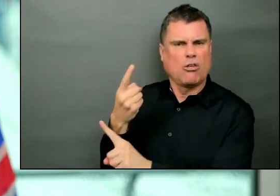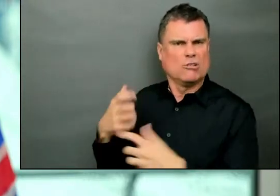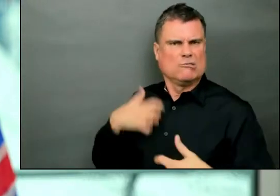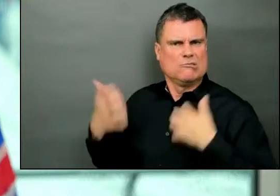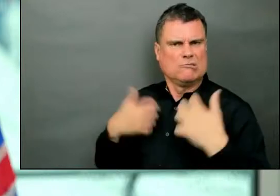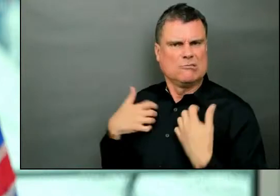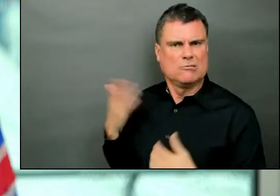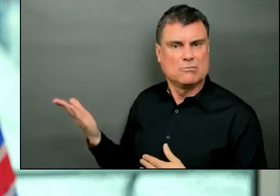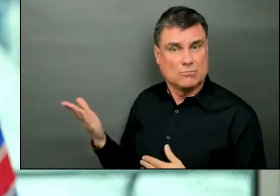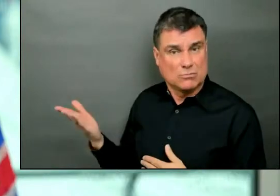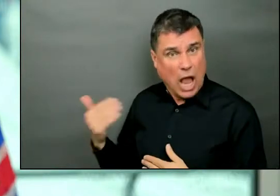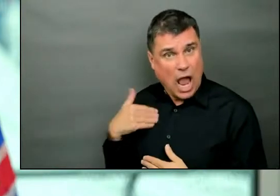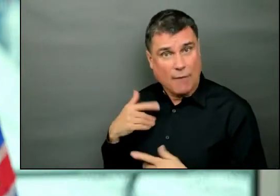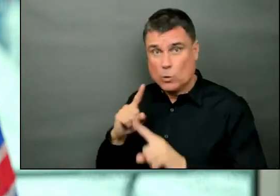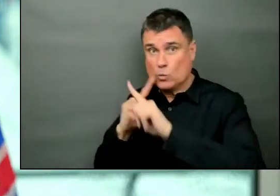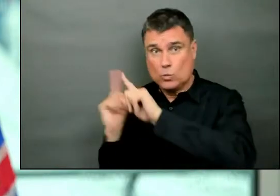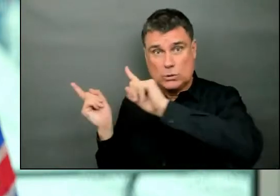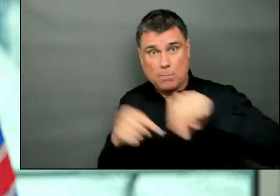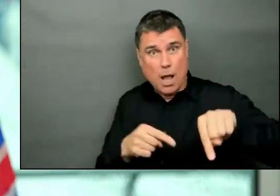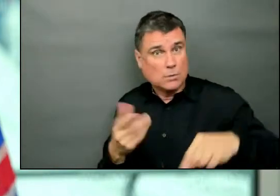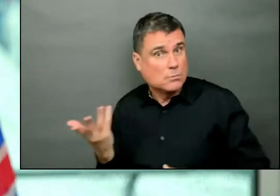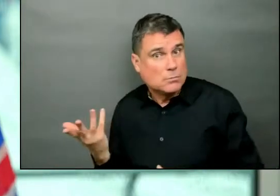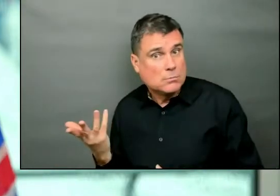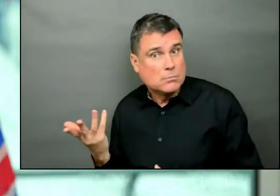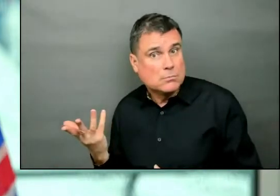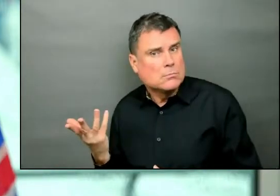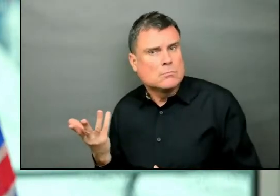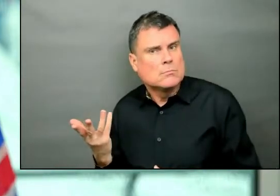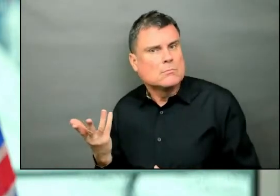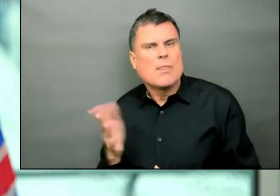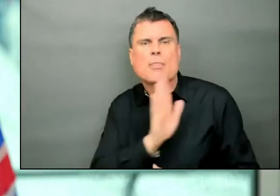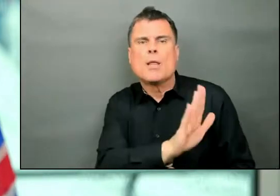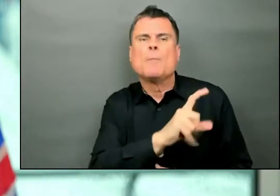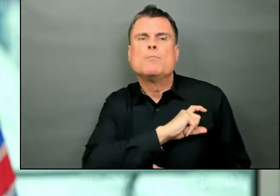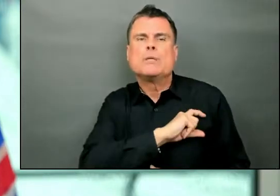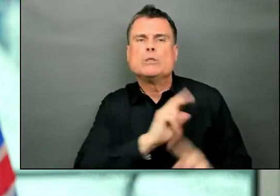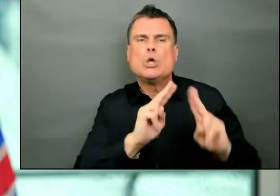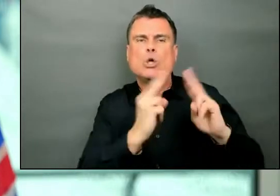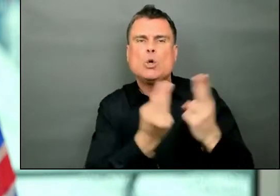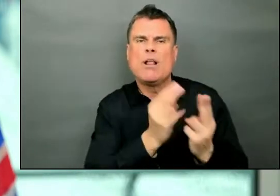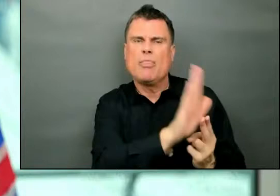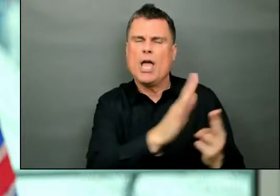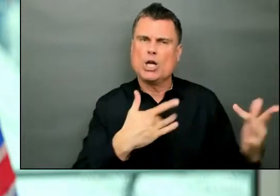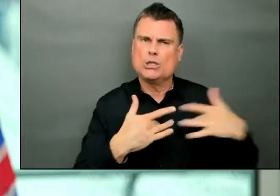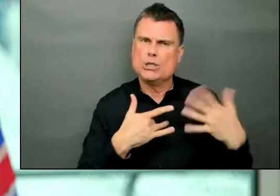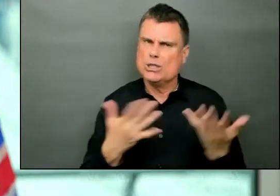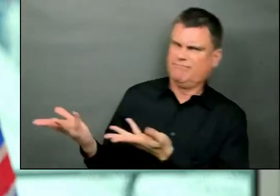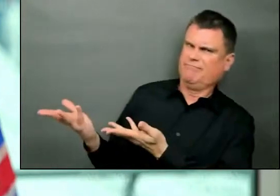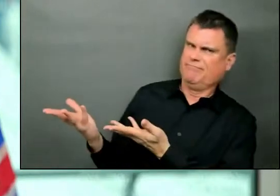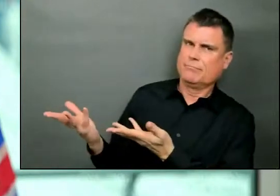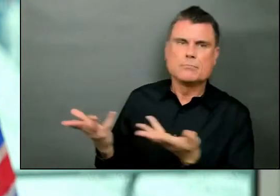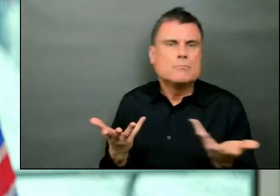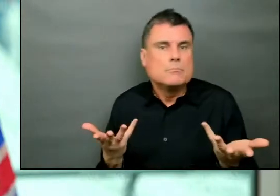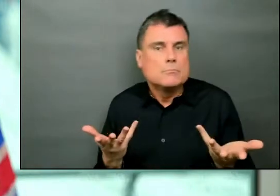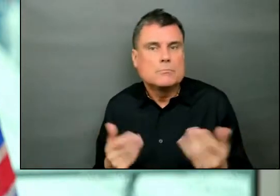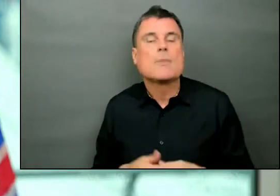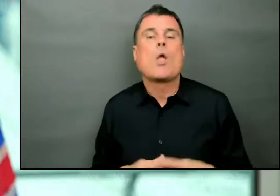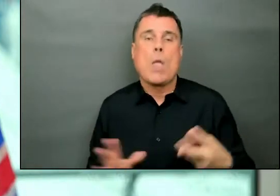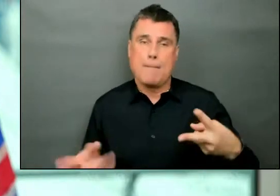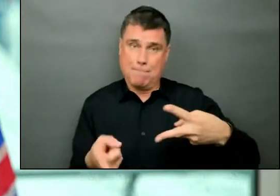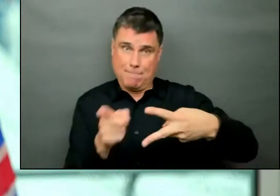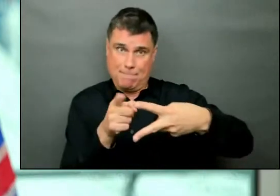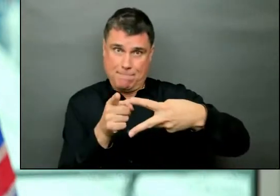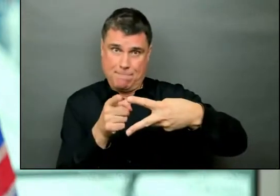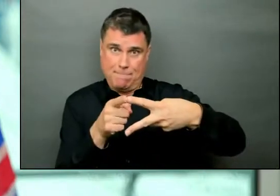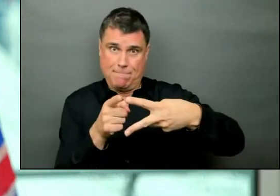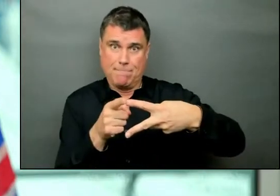the RCMP union about the concerns that they have raised about your comments before committee? In terms of March